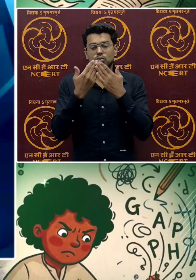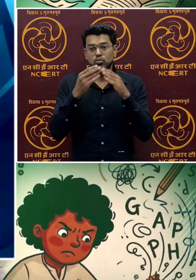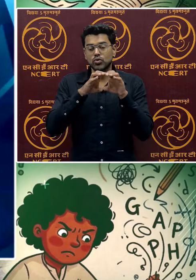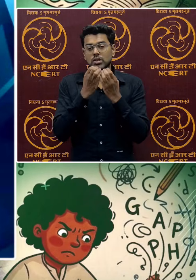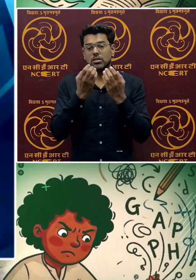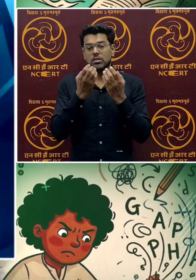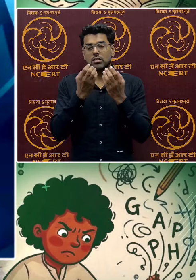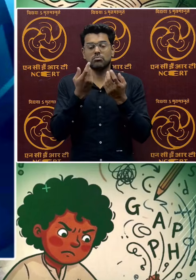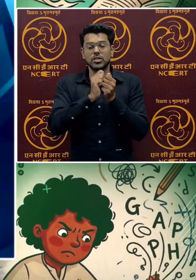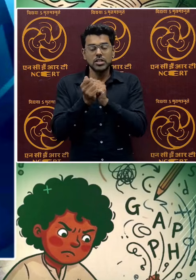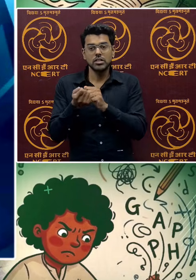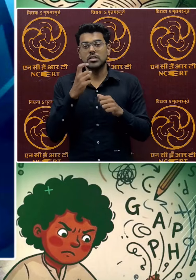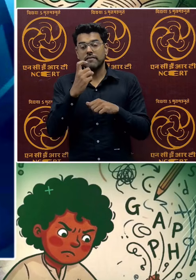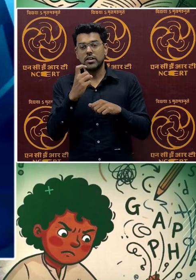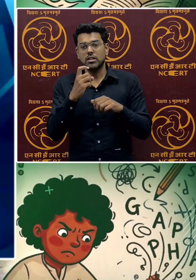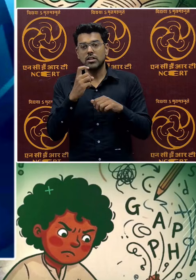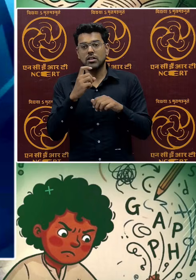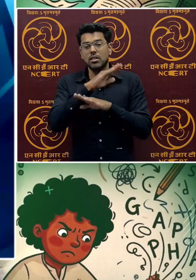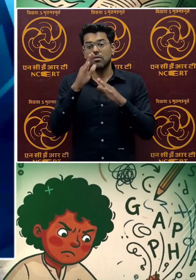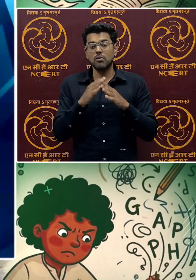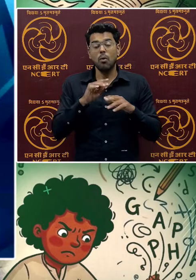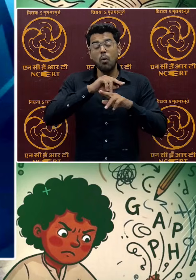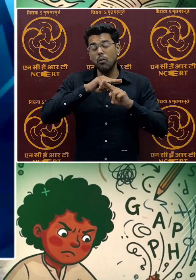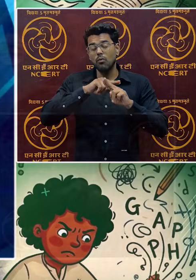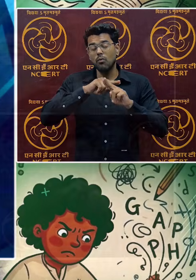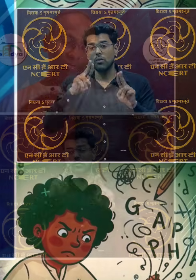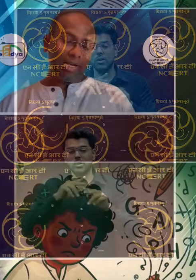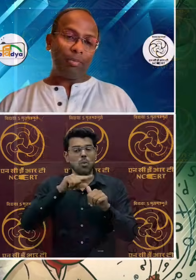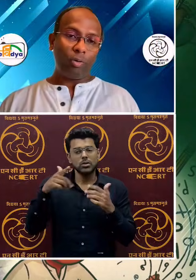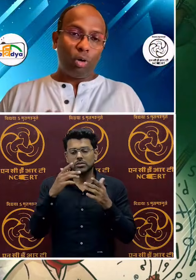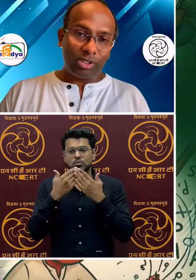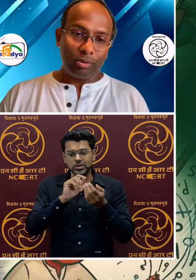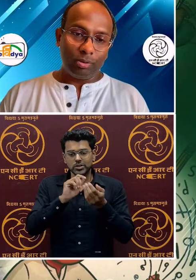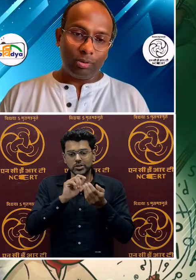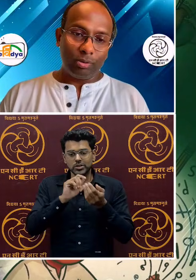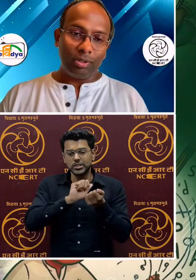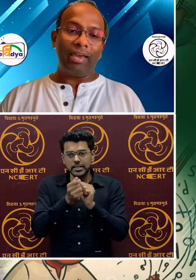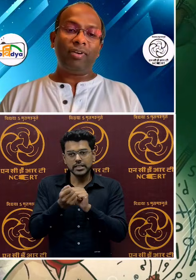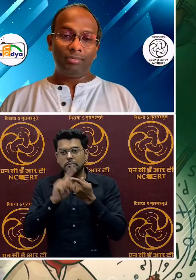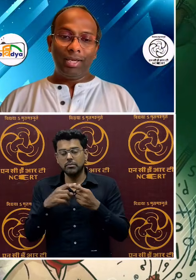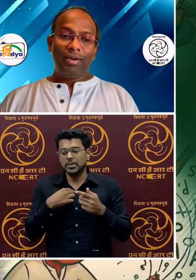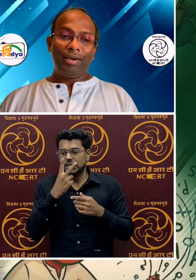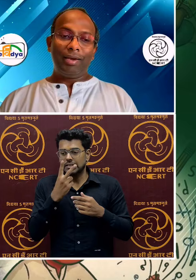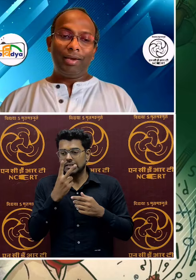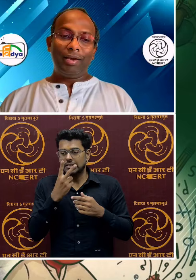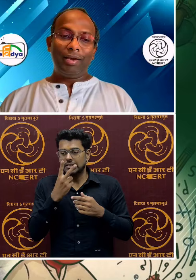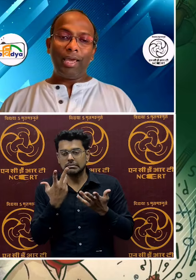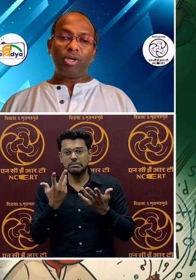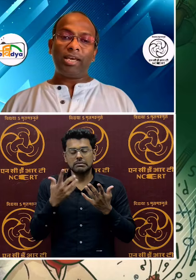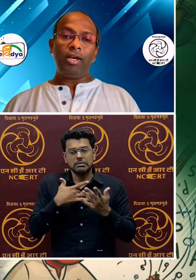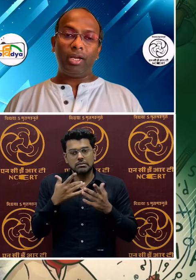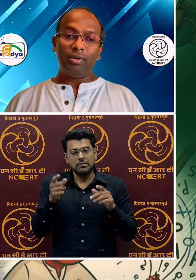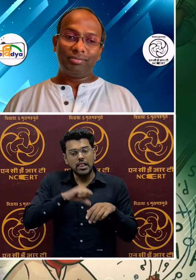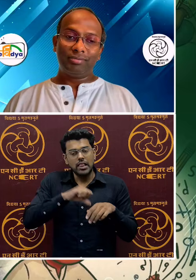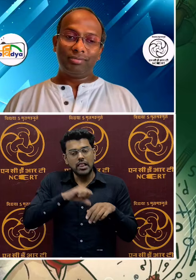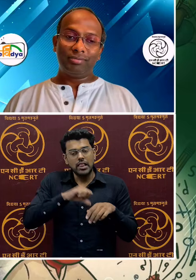final school was Alpha to Omega. So every school I moved, or every time I go to a school, I fail. Because